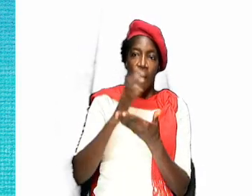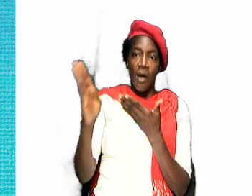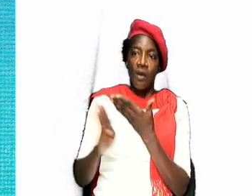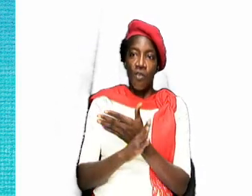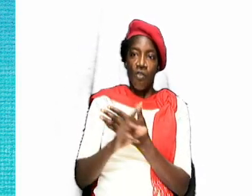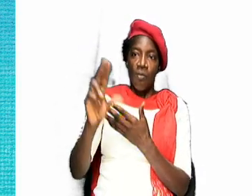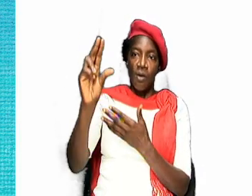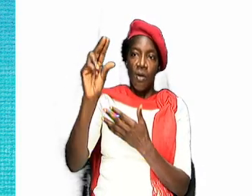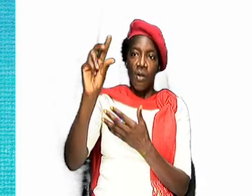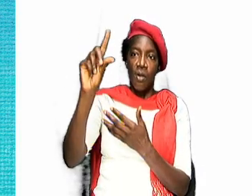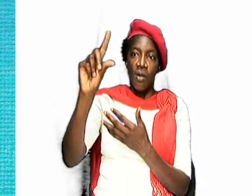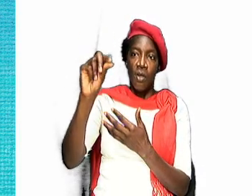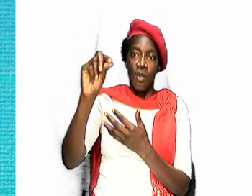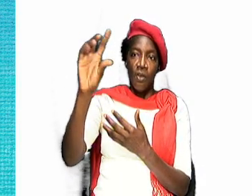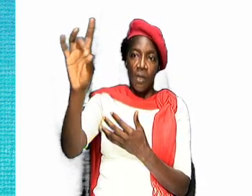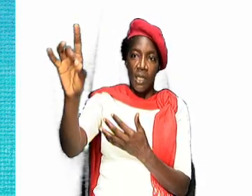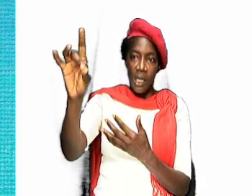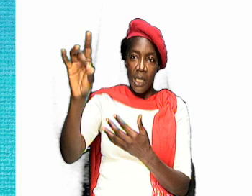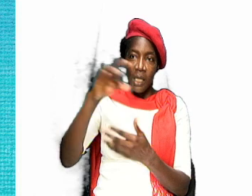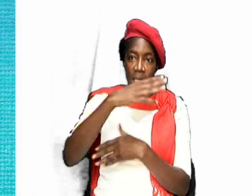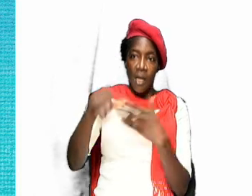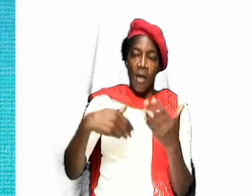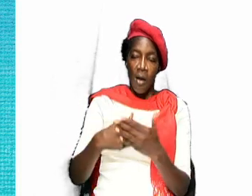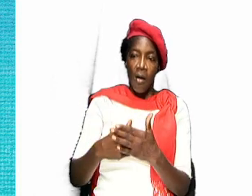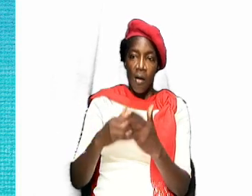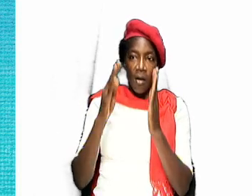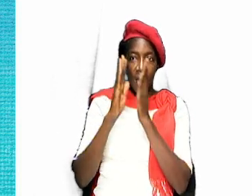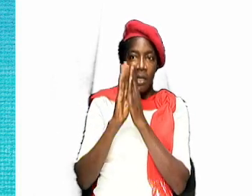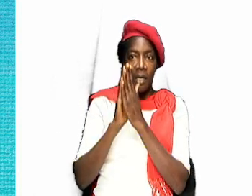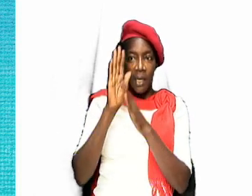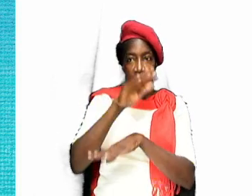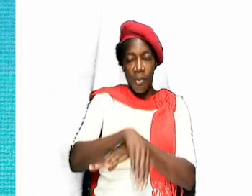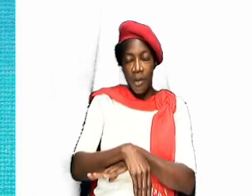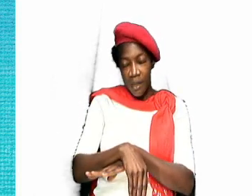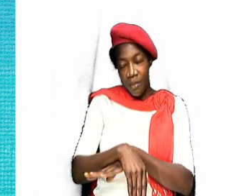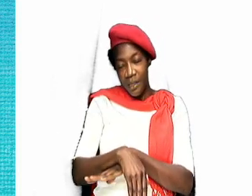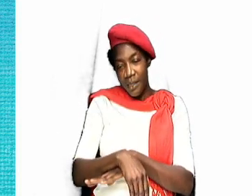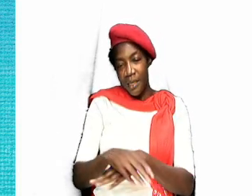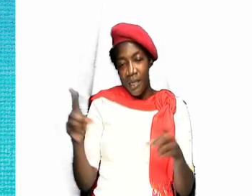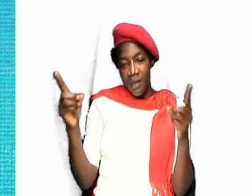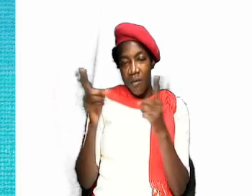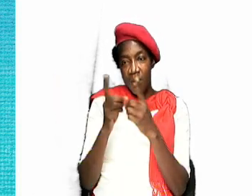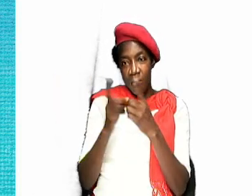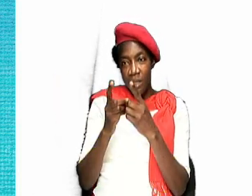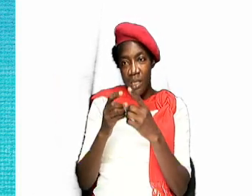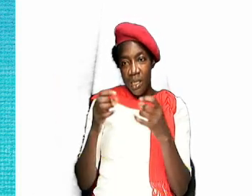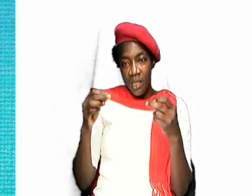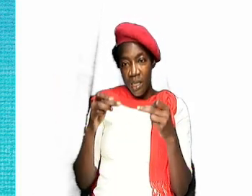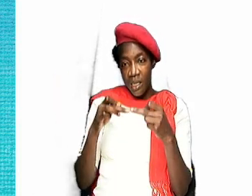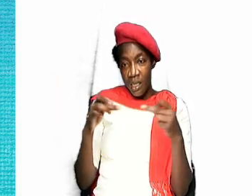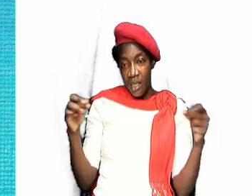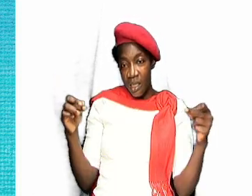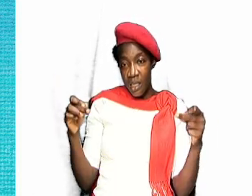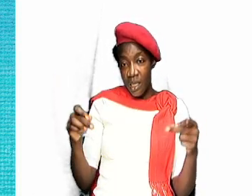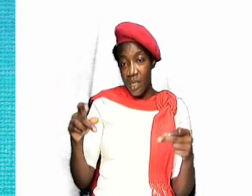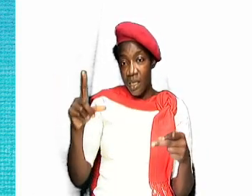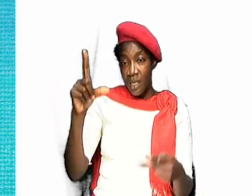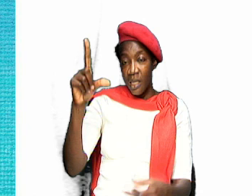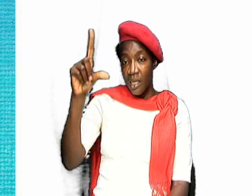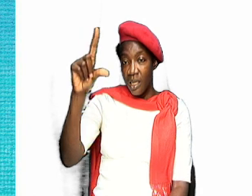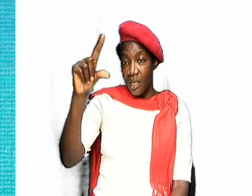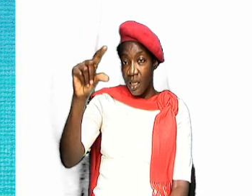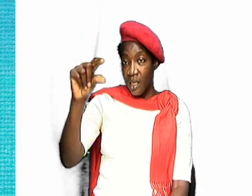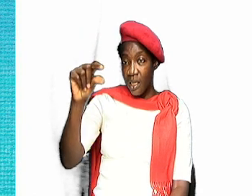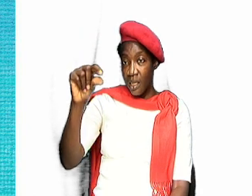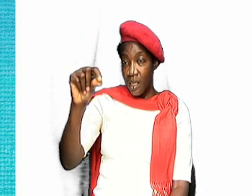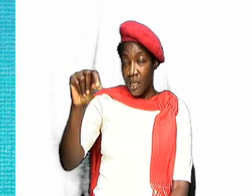will be all-night prayer meeting. We meet online at 10:30 to 12:30 a.m., right? Individuals and family